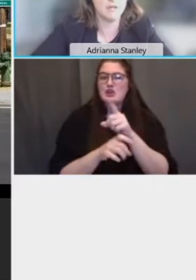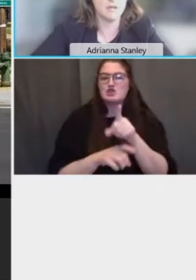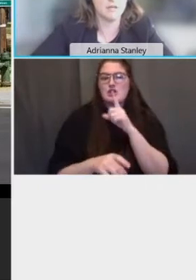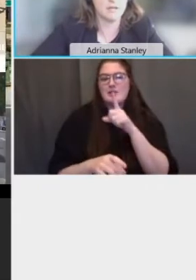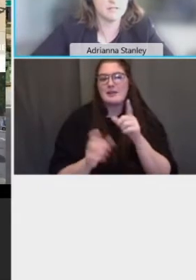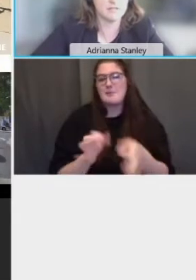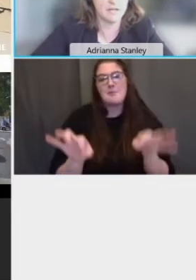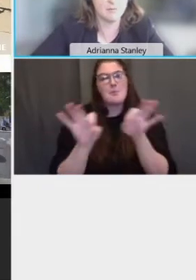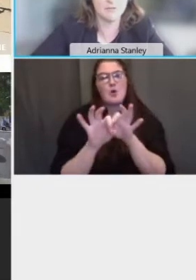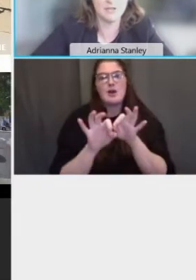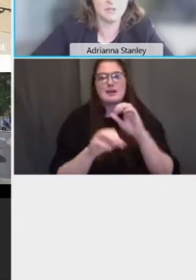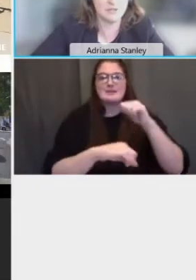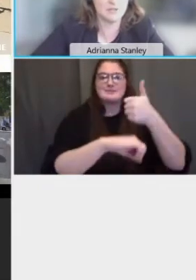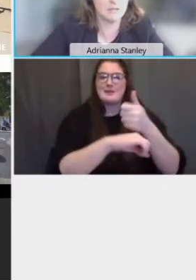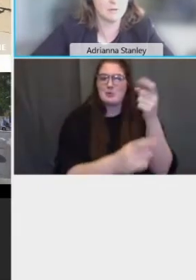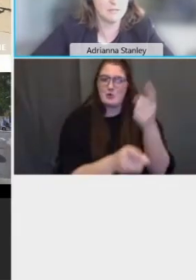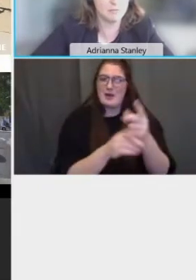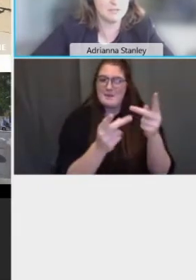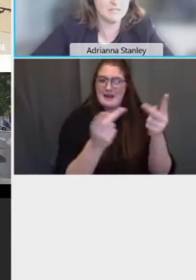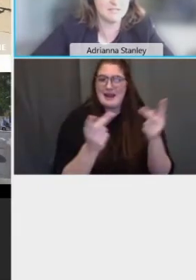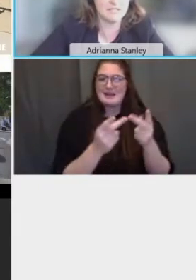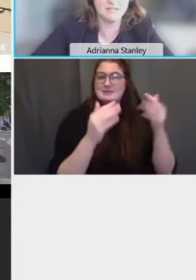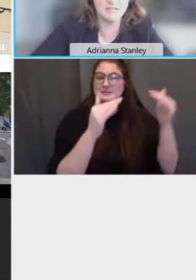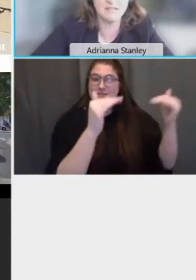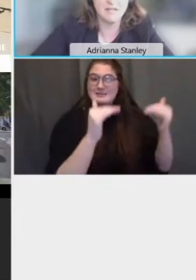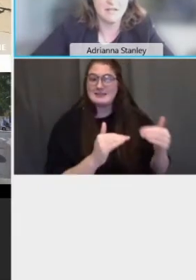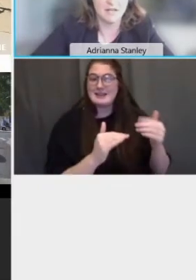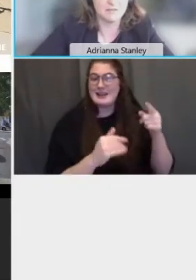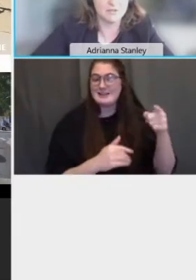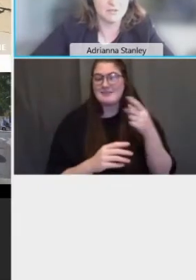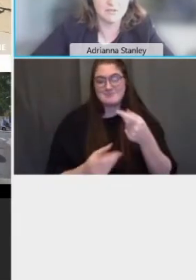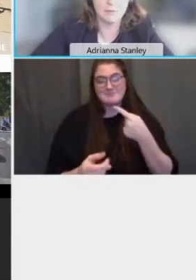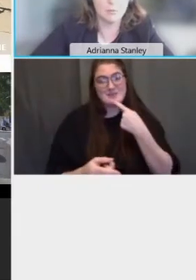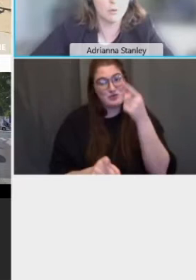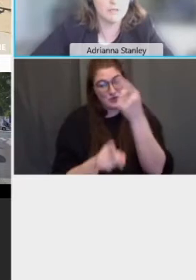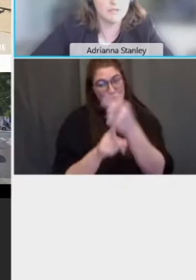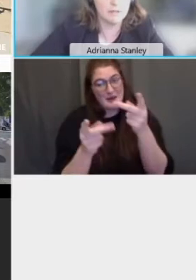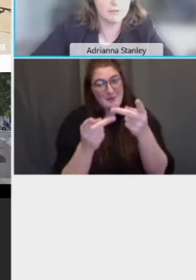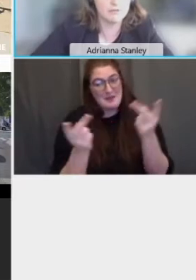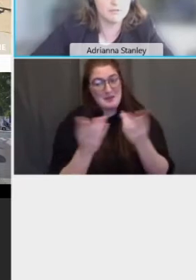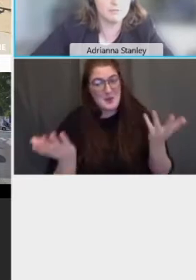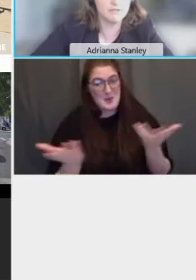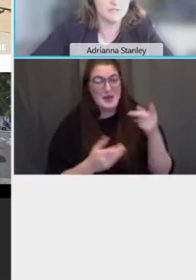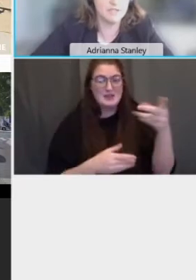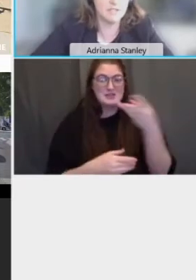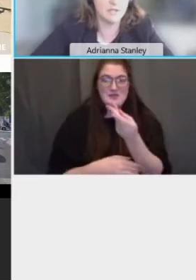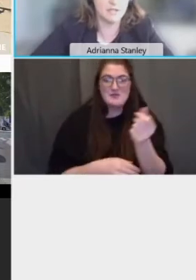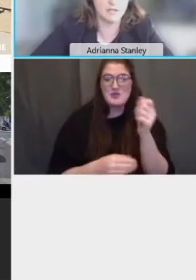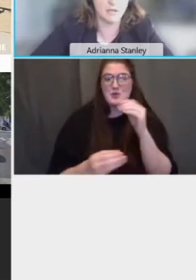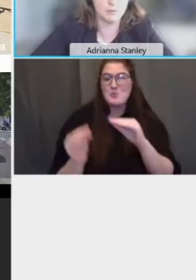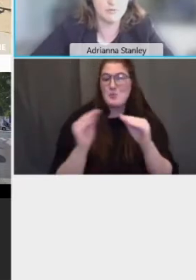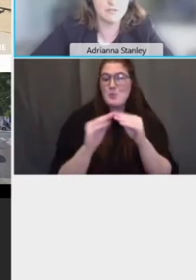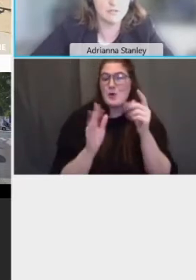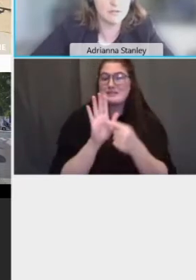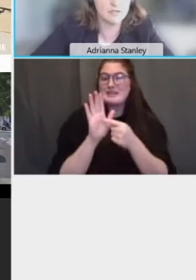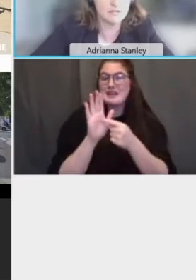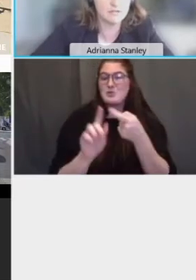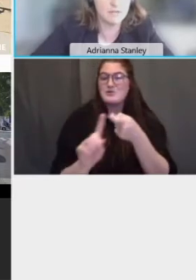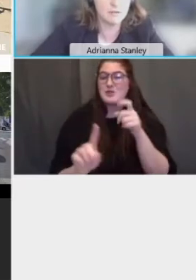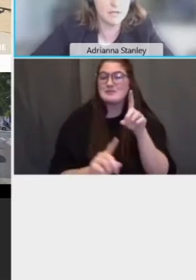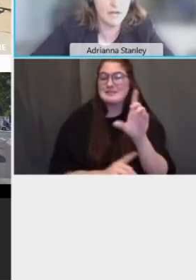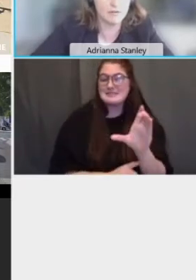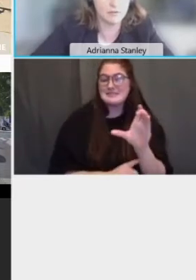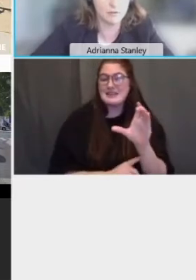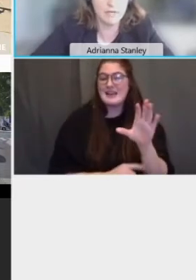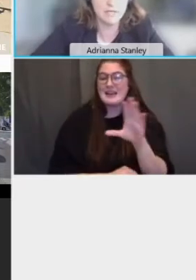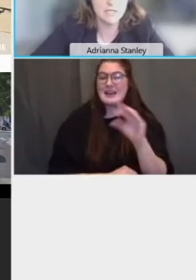place. And the next slide will tell you what the right place is. So here's a couple more examples from DC and a couple of considerations